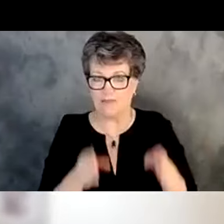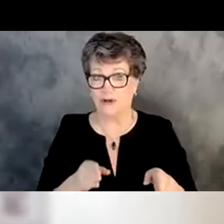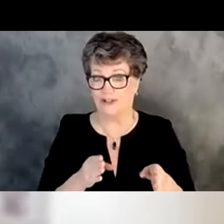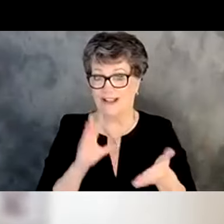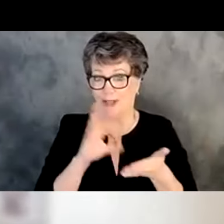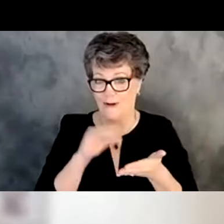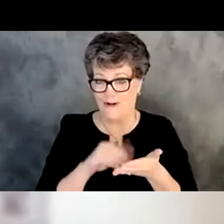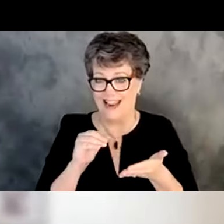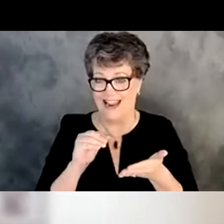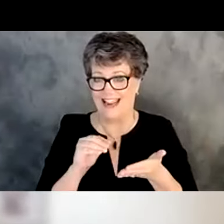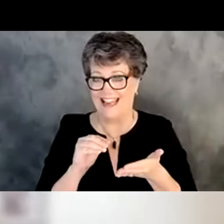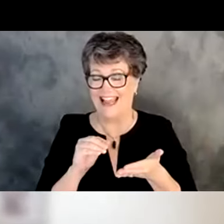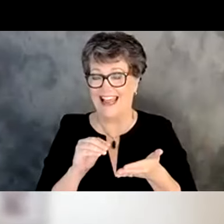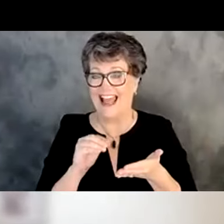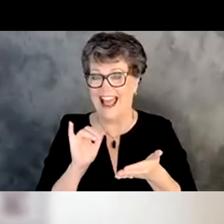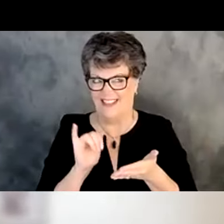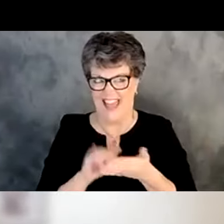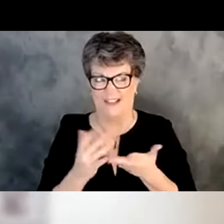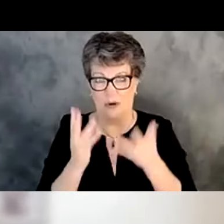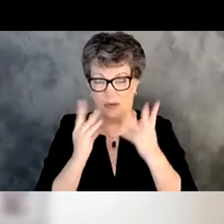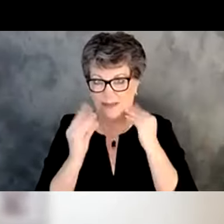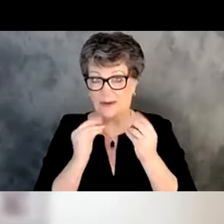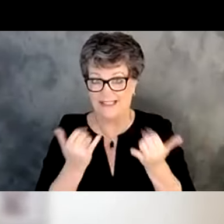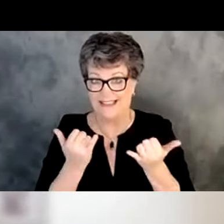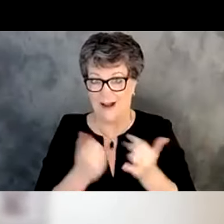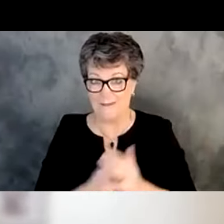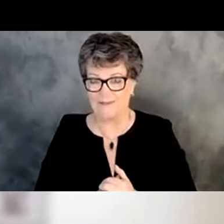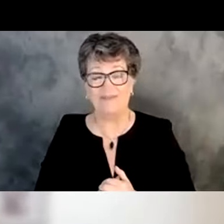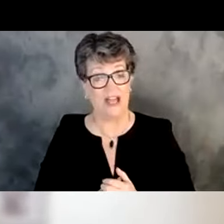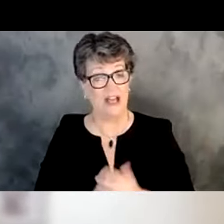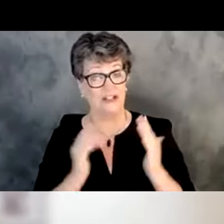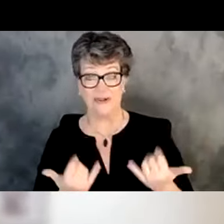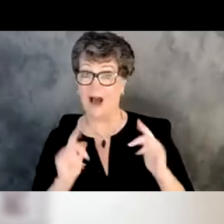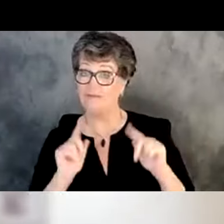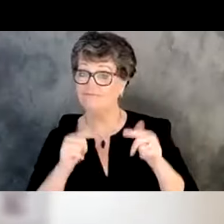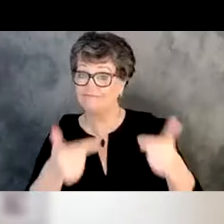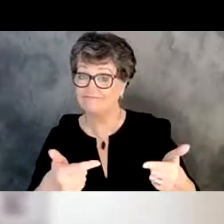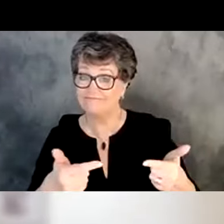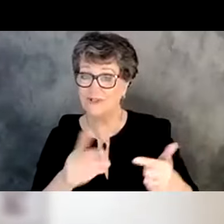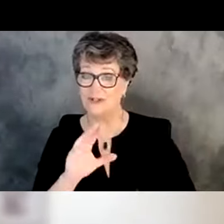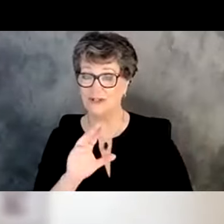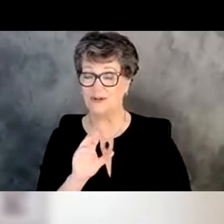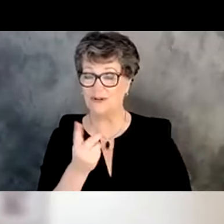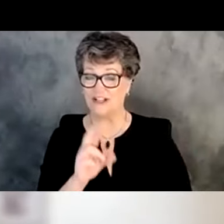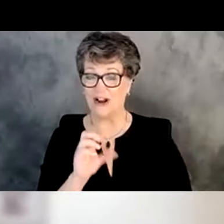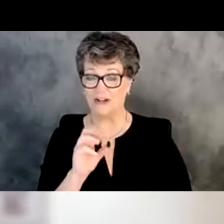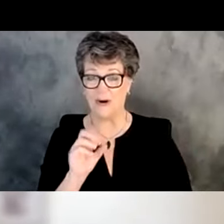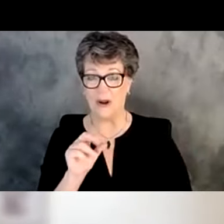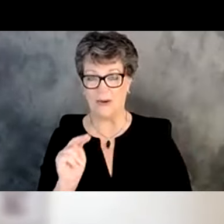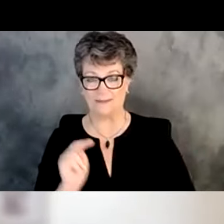instruction, which is what we're going through now. So at this time, I'm going to transfer this over to Dr.